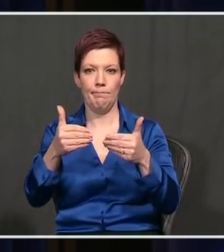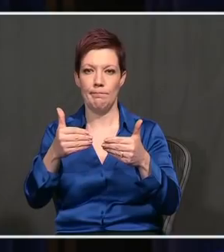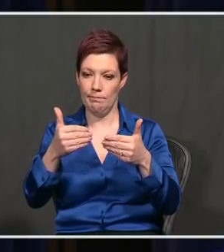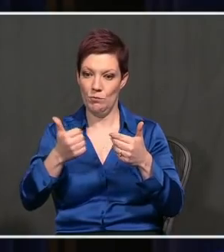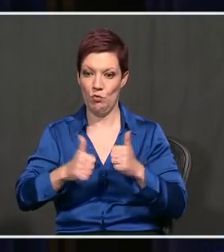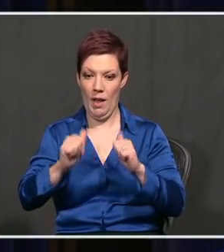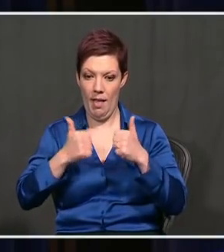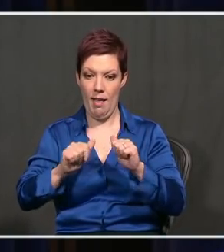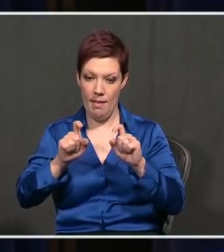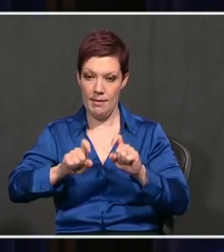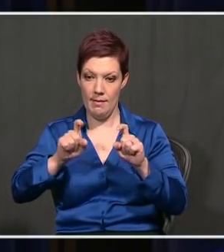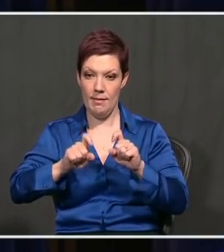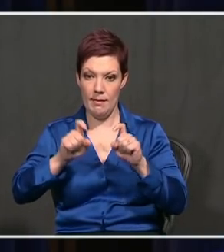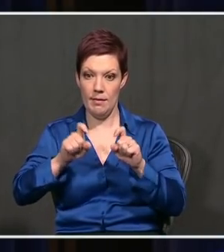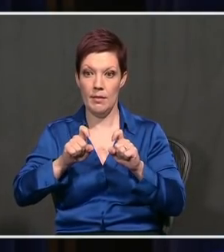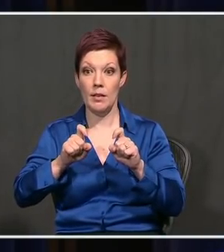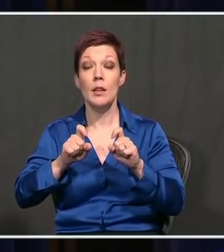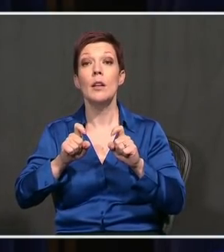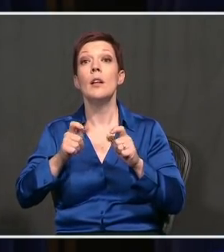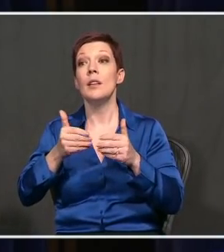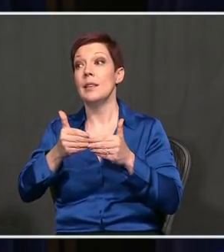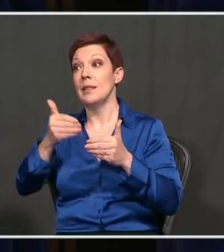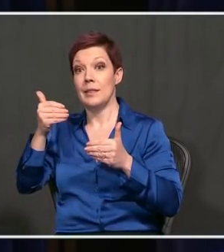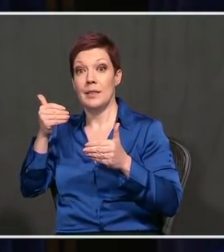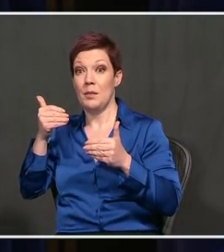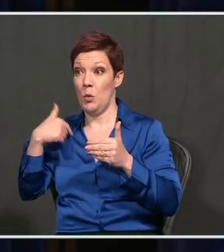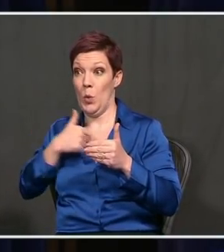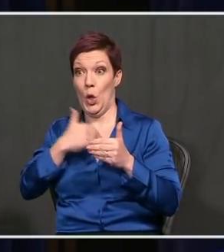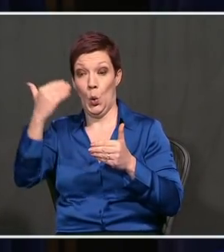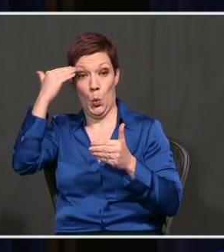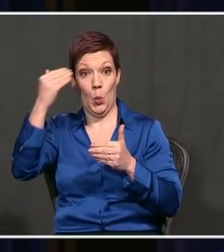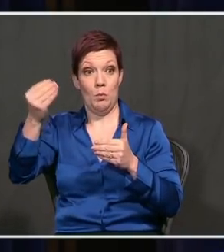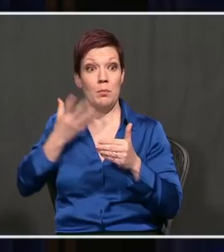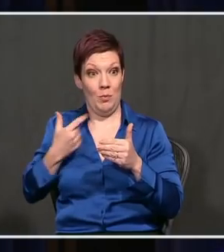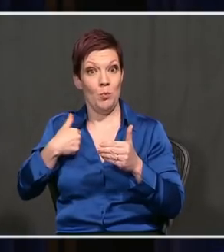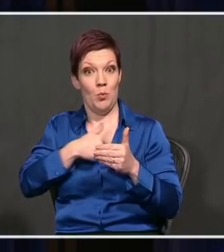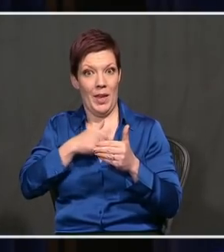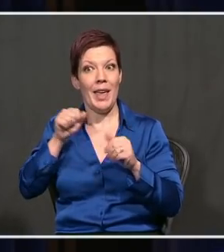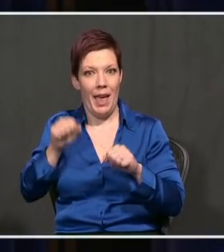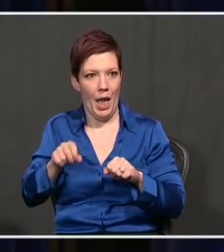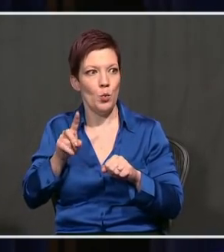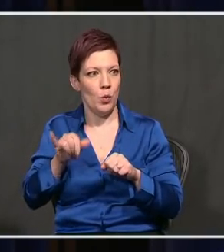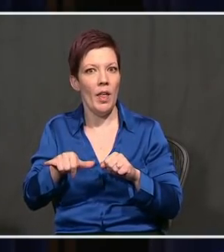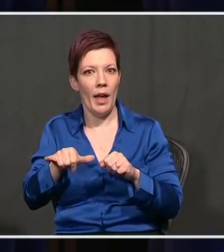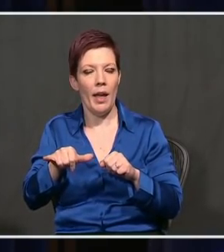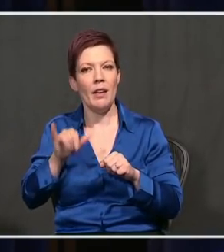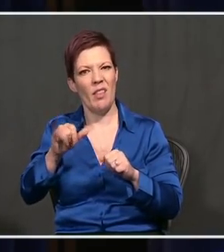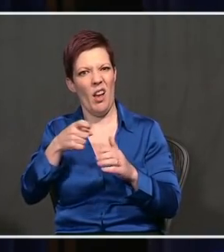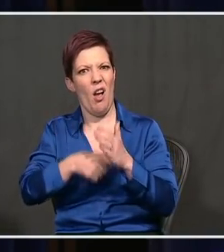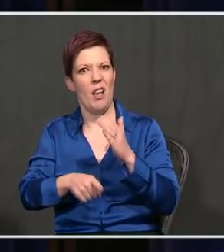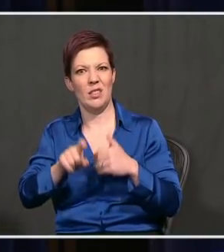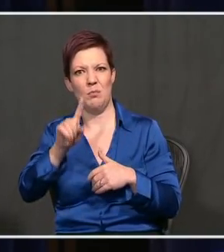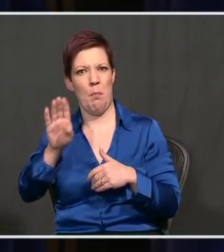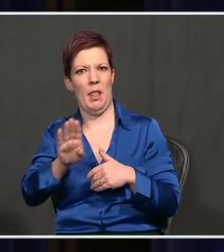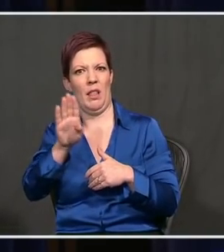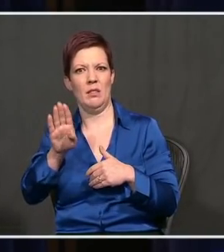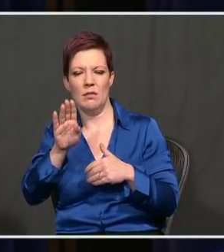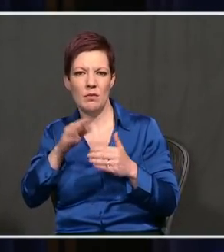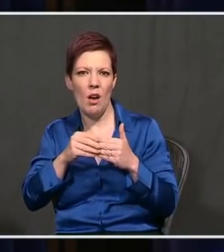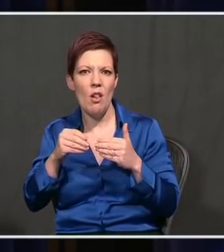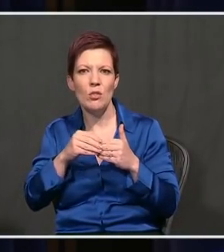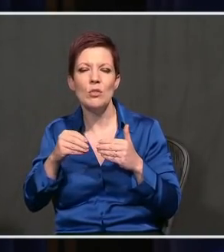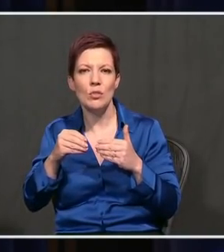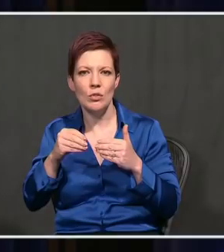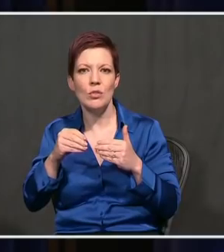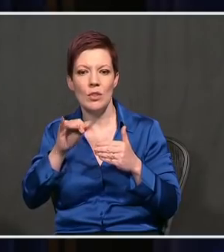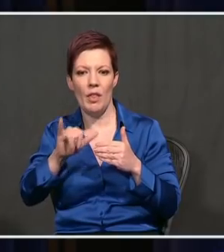we could ever run the clinical trial. That's not what you do normally. That cost $1 billion, effectively, those clinical trials.